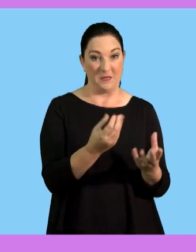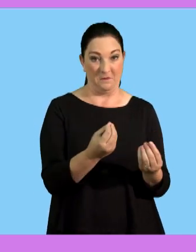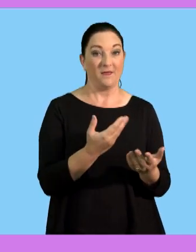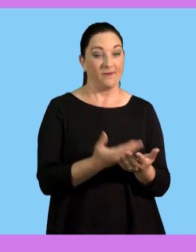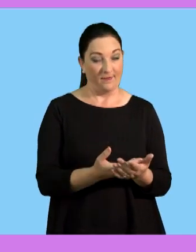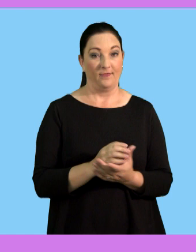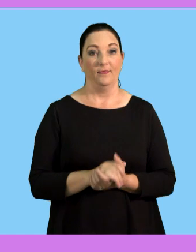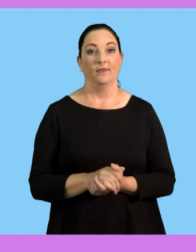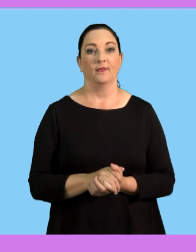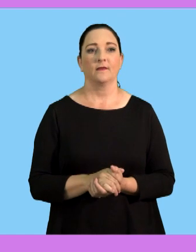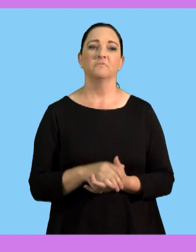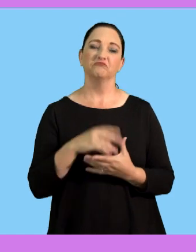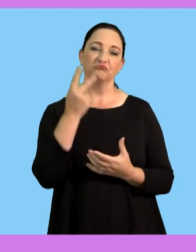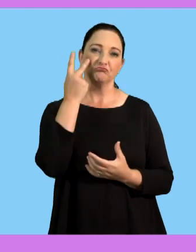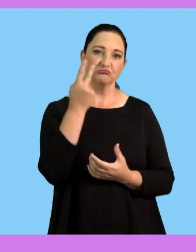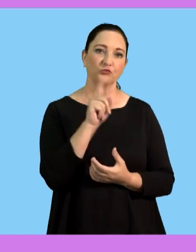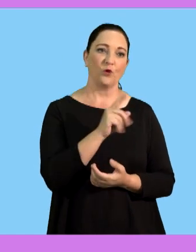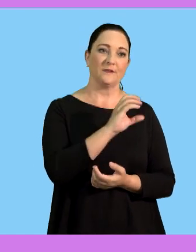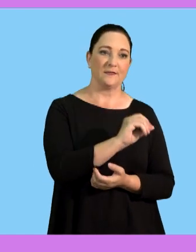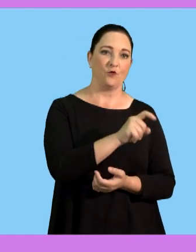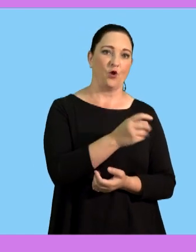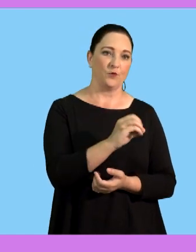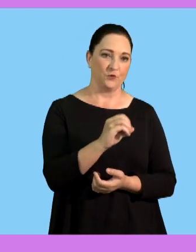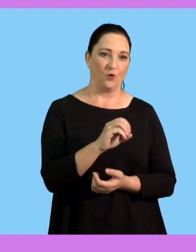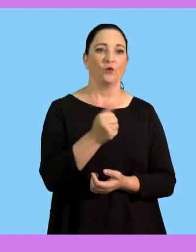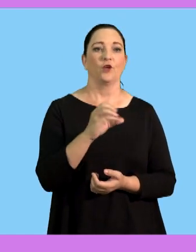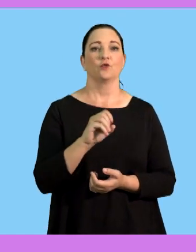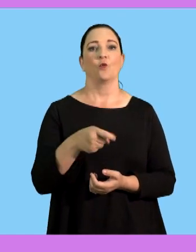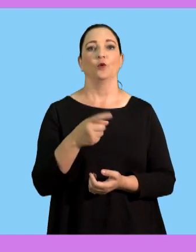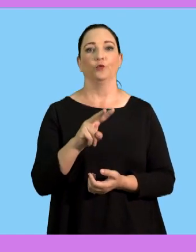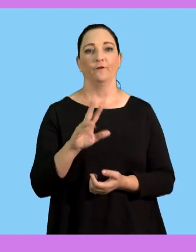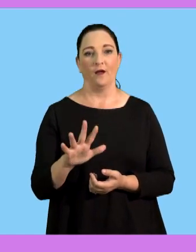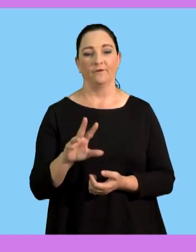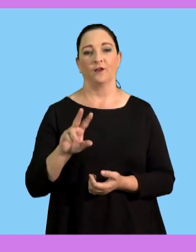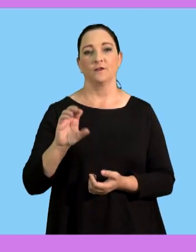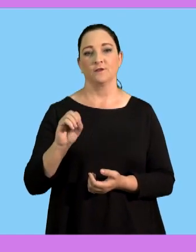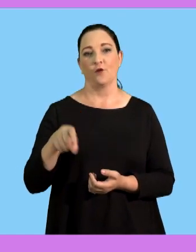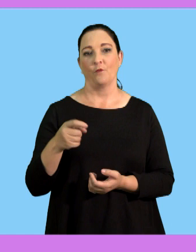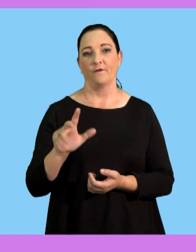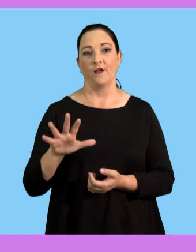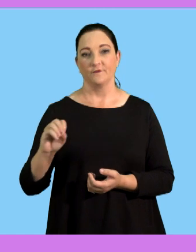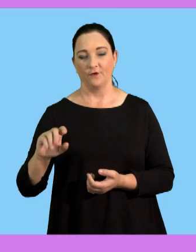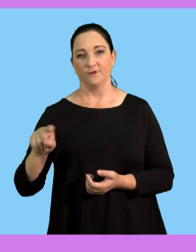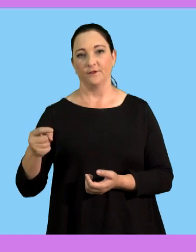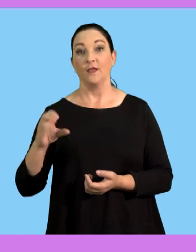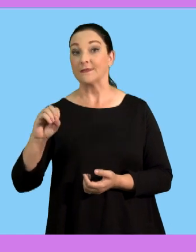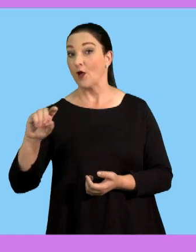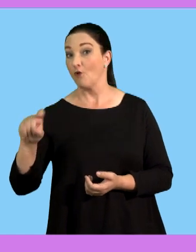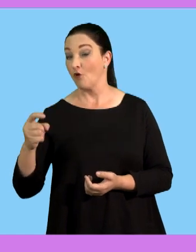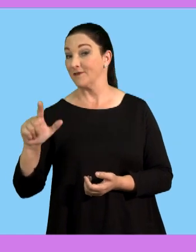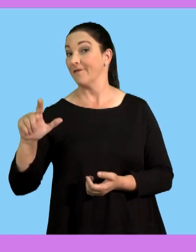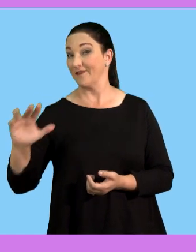decimal number as well. Here we can see 0, 0.25, 0.50,